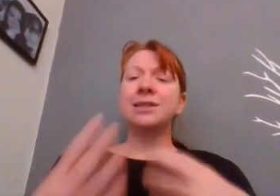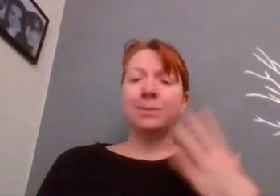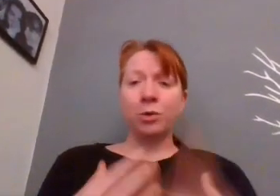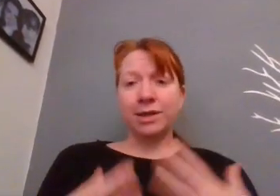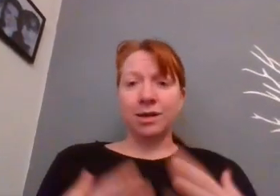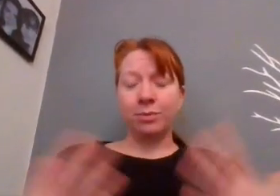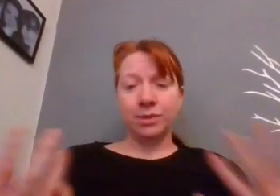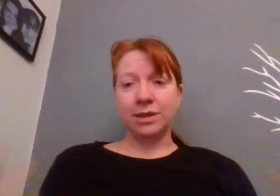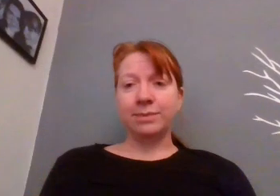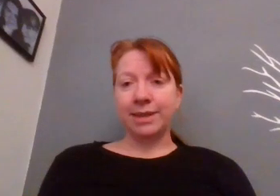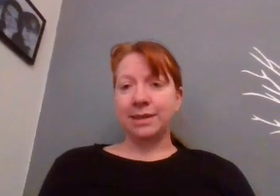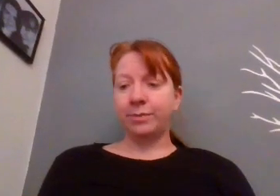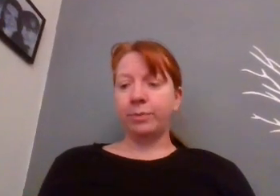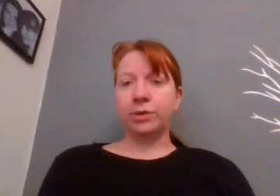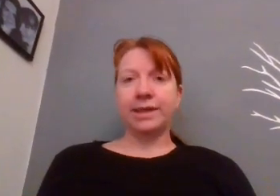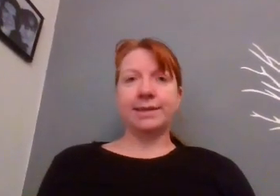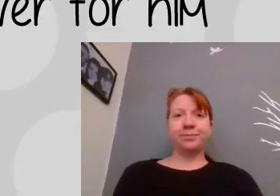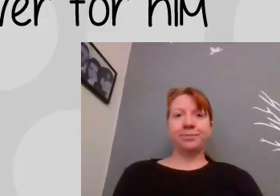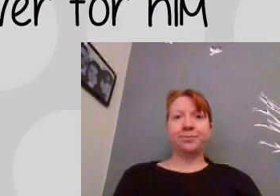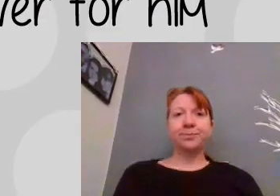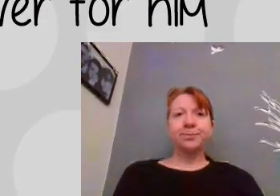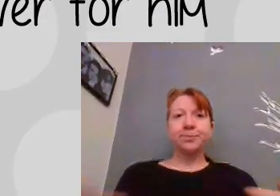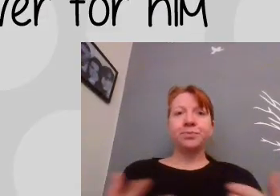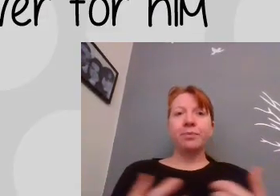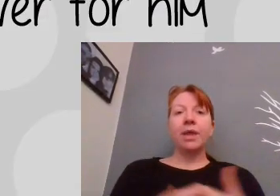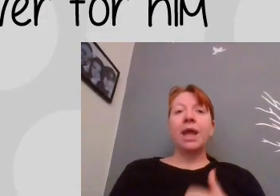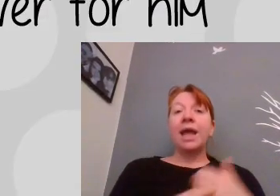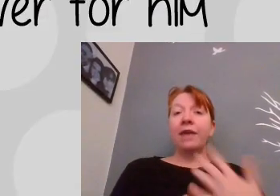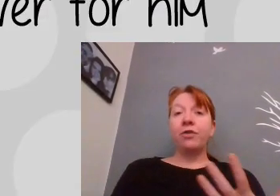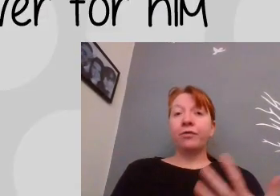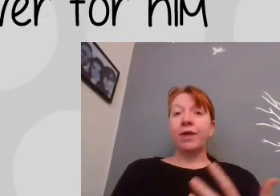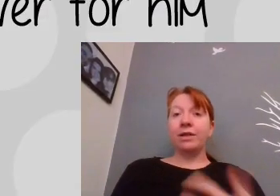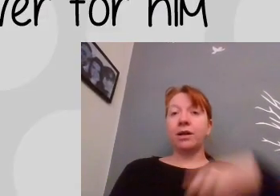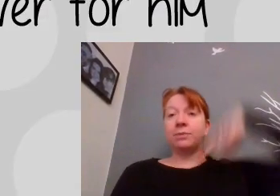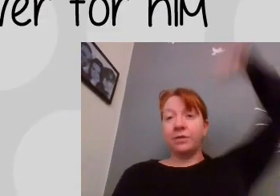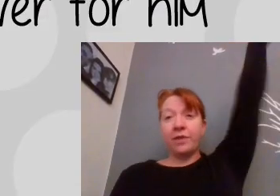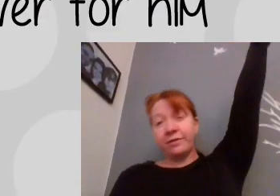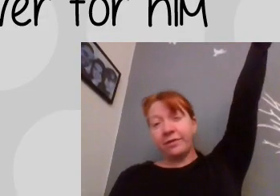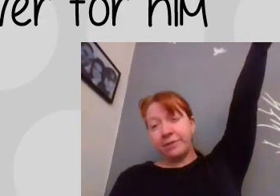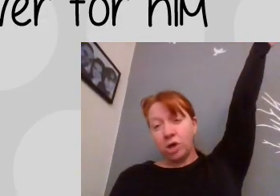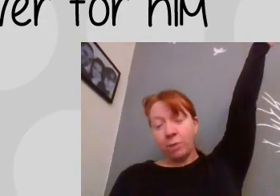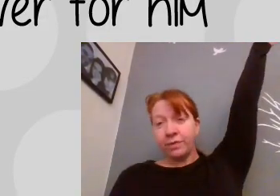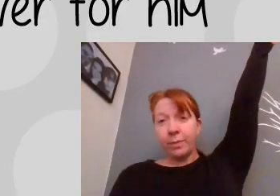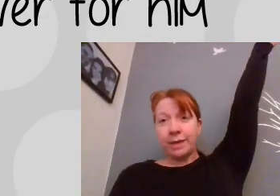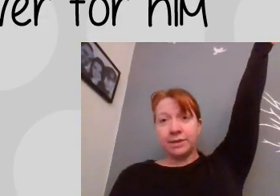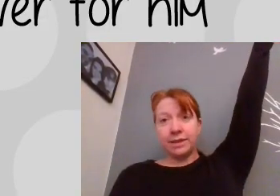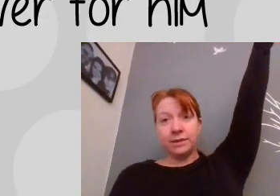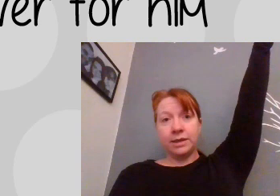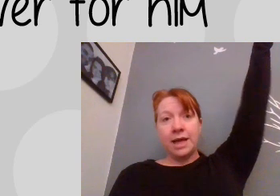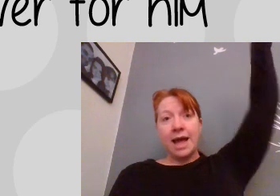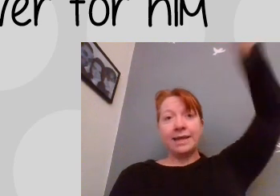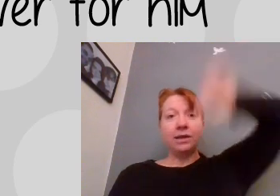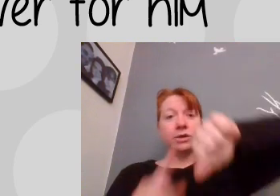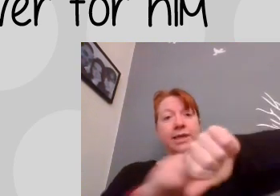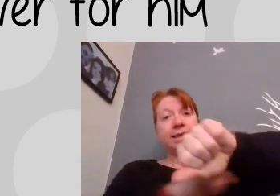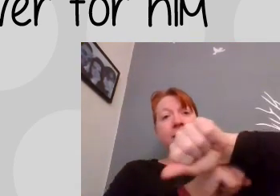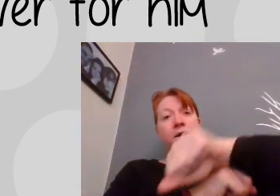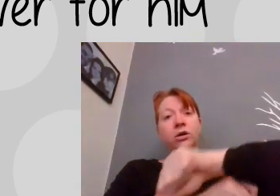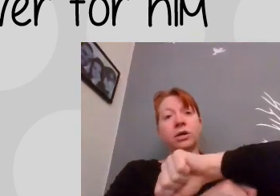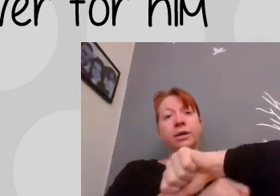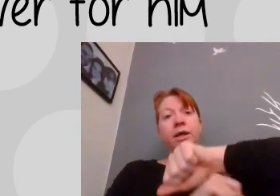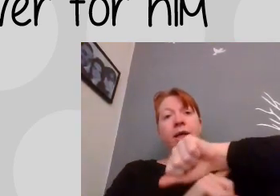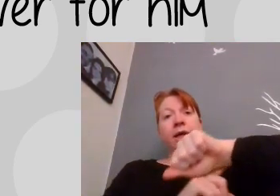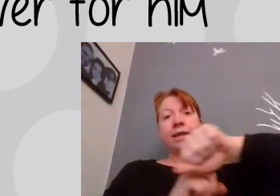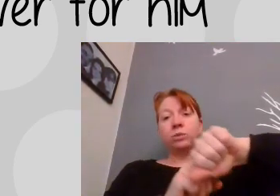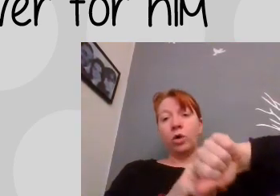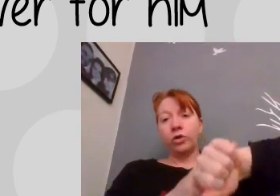So let's look at some more examples so this makes a little bit more sense. If your friend climbs the very top of a mountain and he looks at his